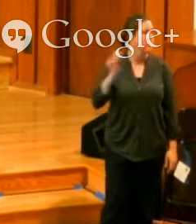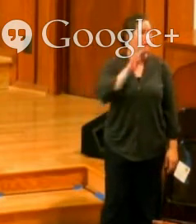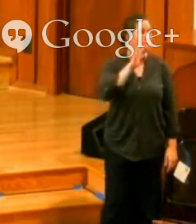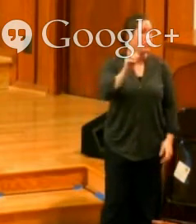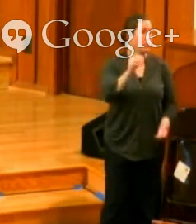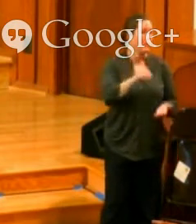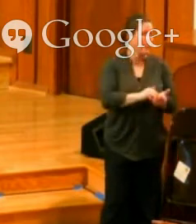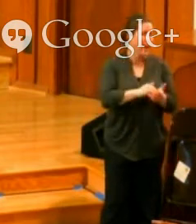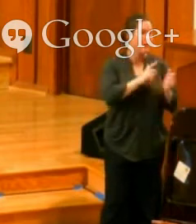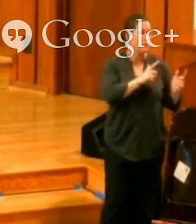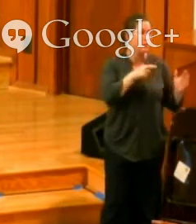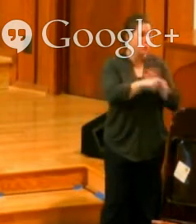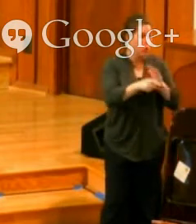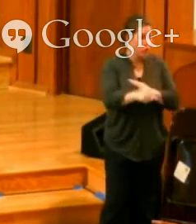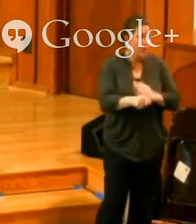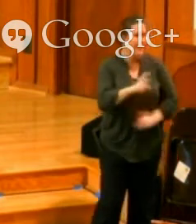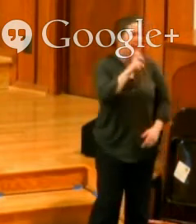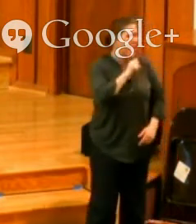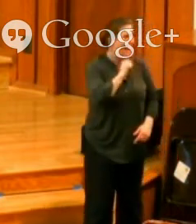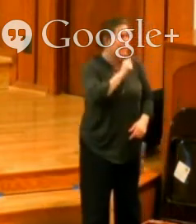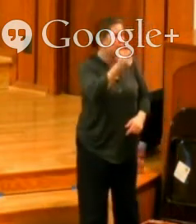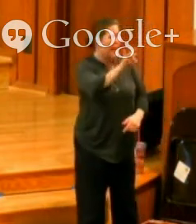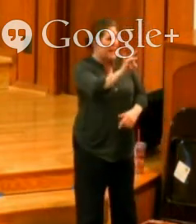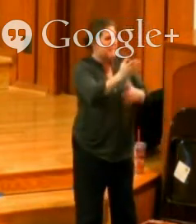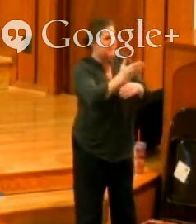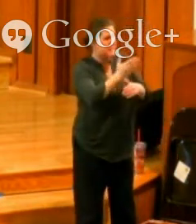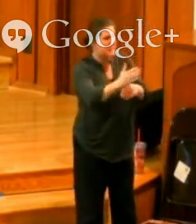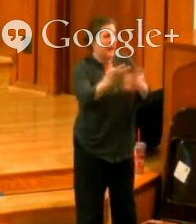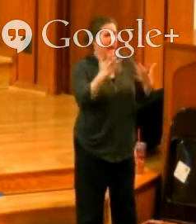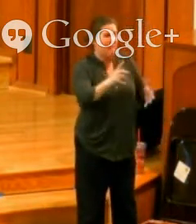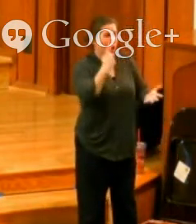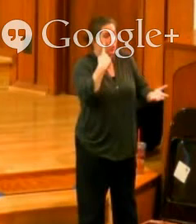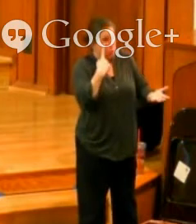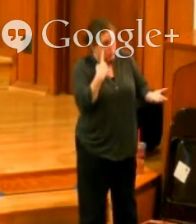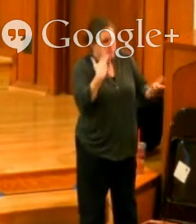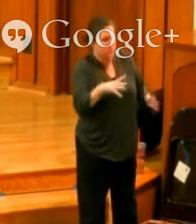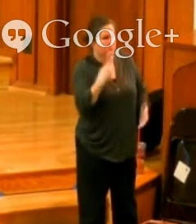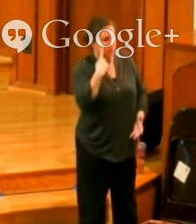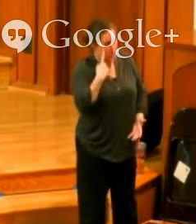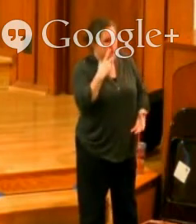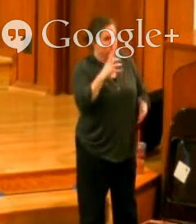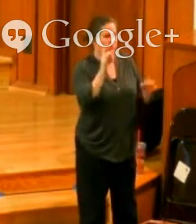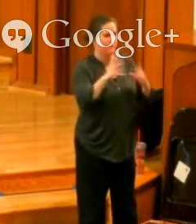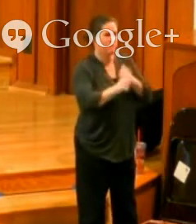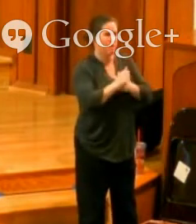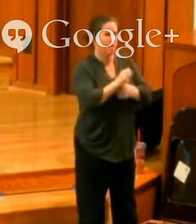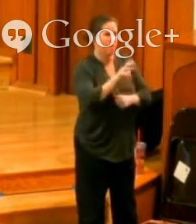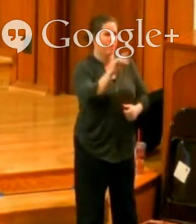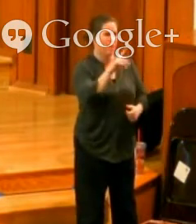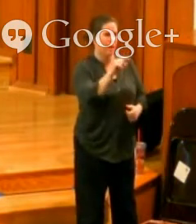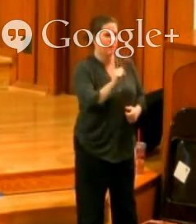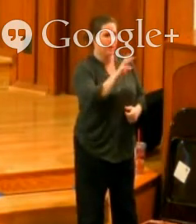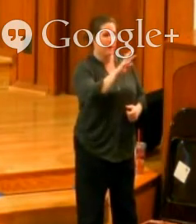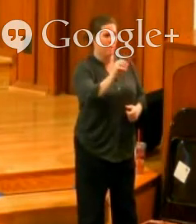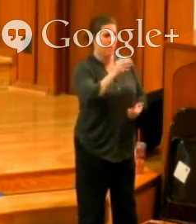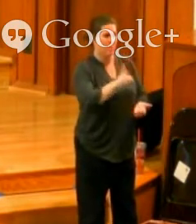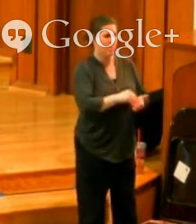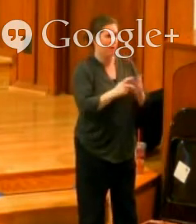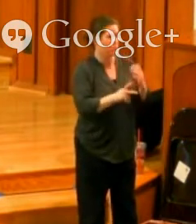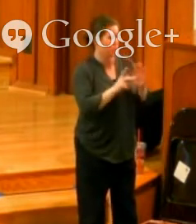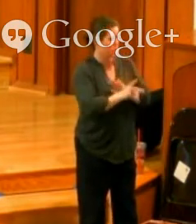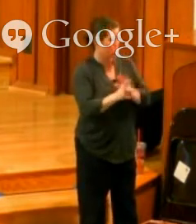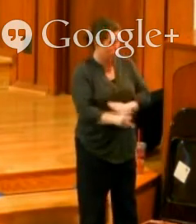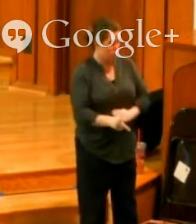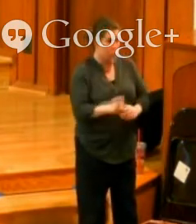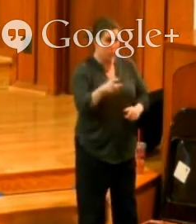40,000 murders. The average 18-year-old is witnessing 200,000 violent acts and 40,000 murders. Is that something that you would